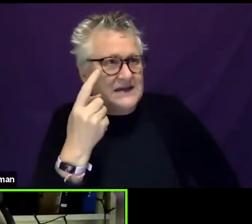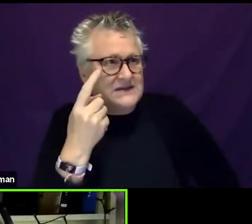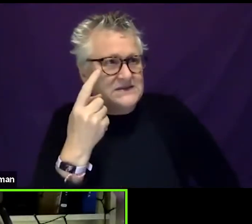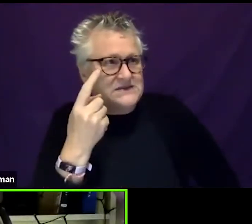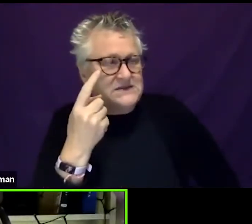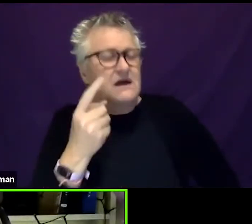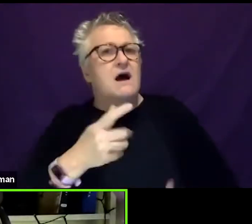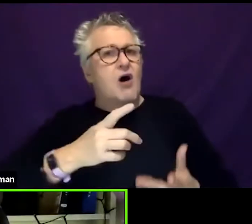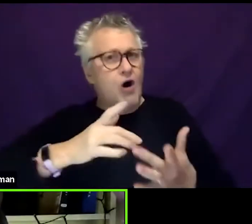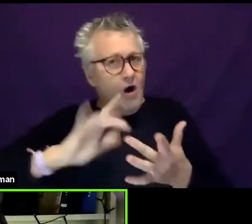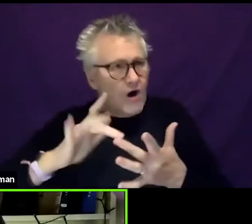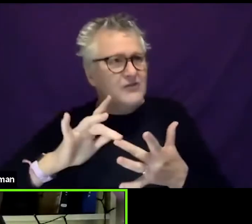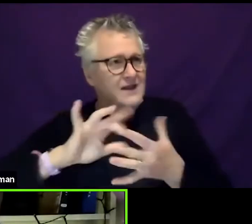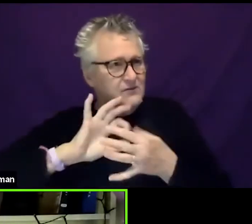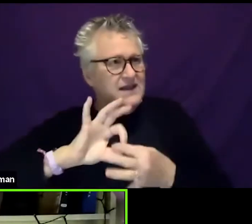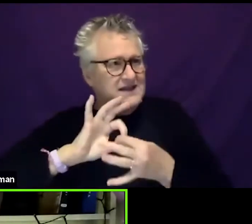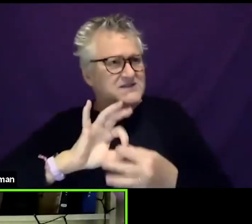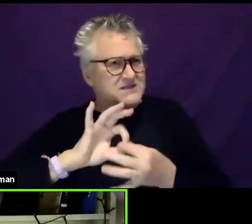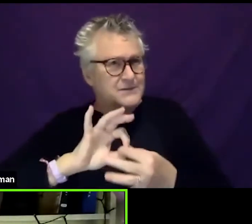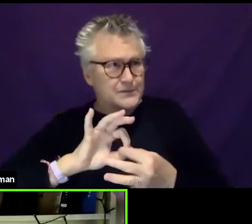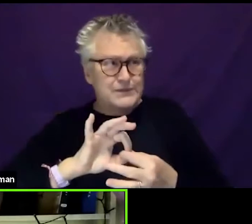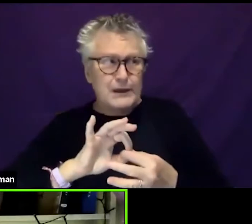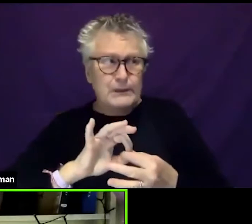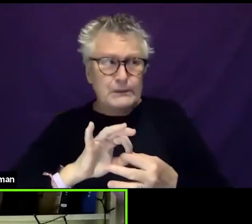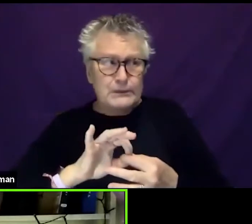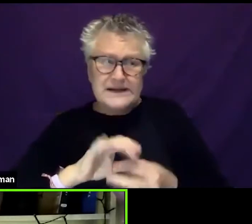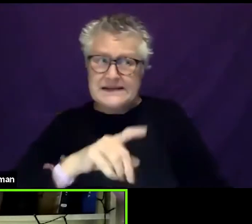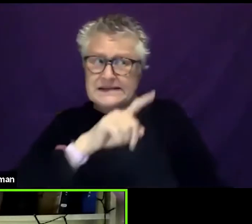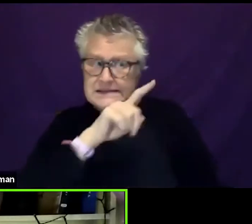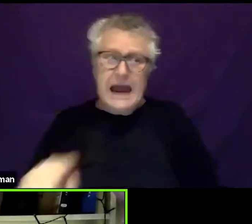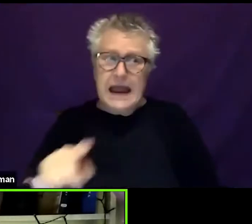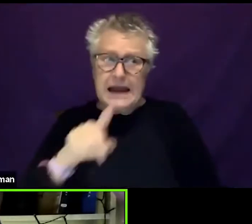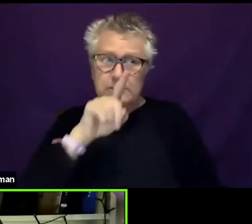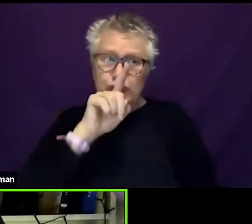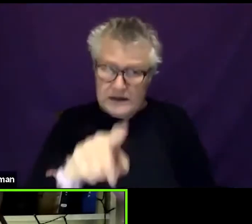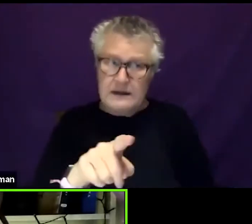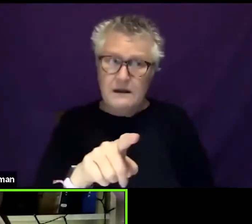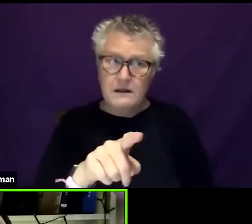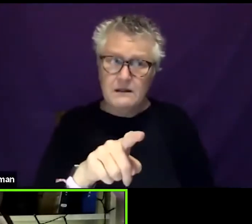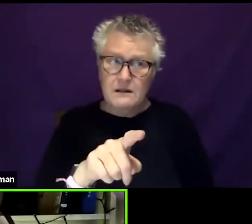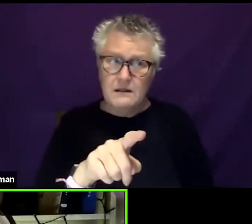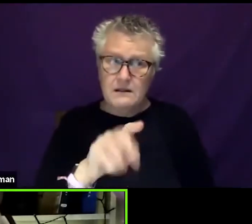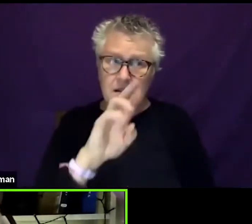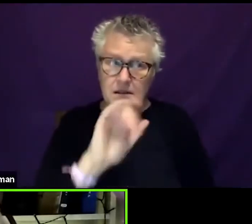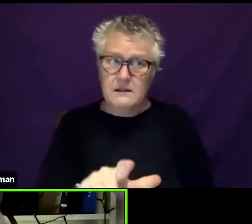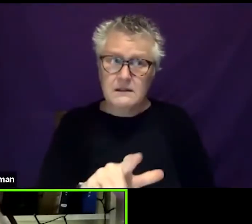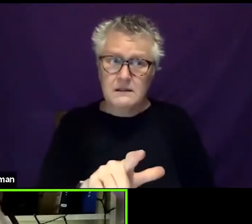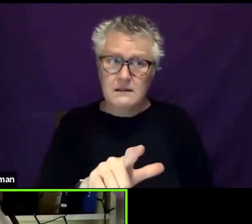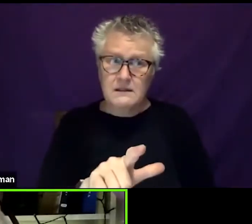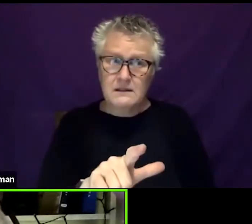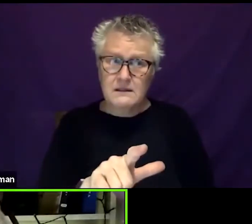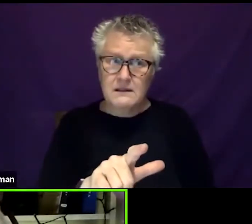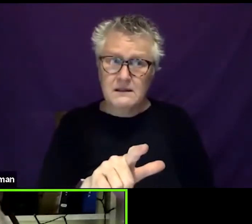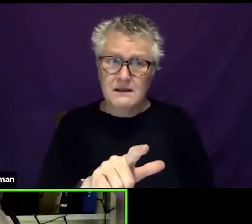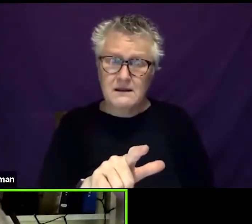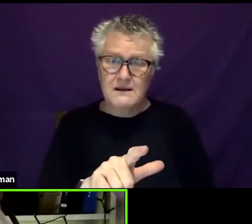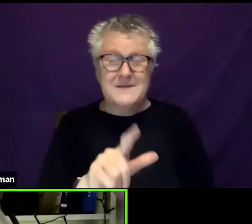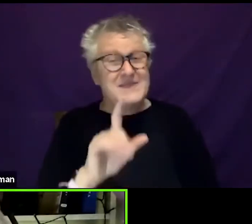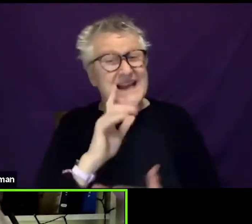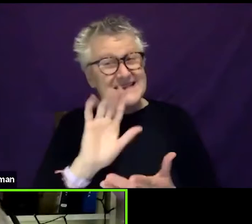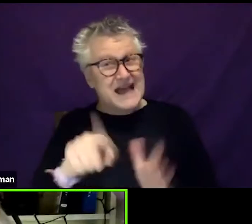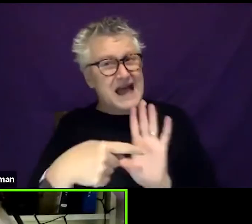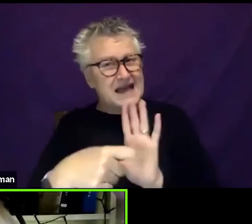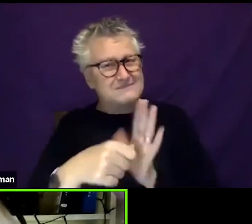And as I keep pointing out whenever I talk about it, there have always been people stuck at home. You